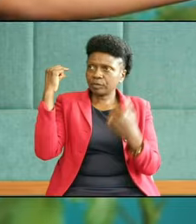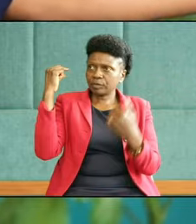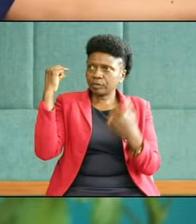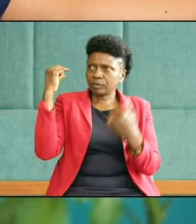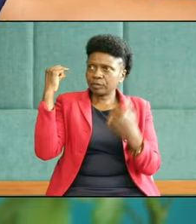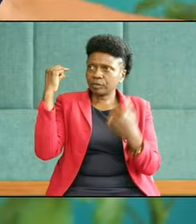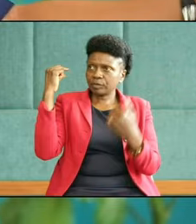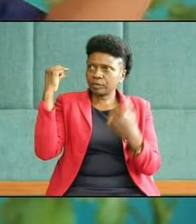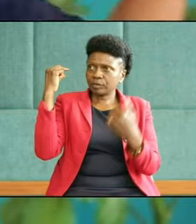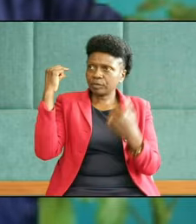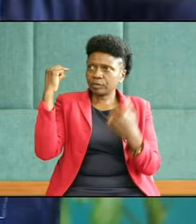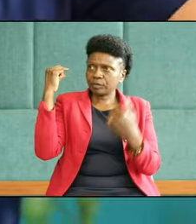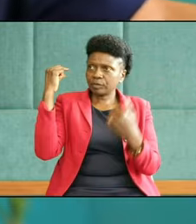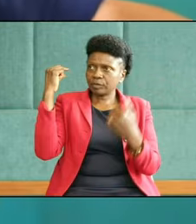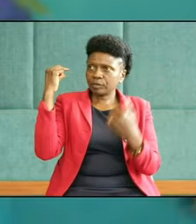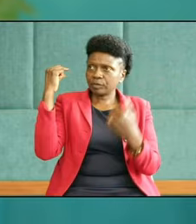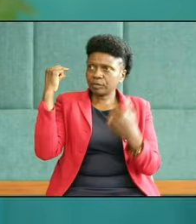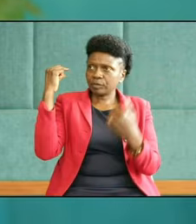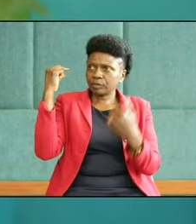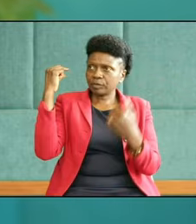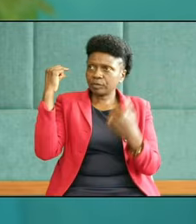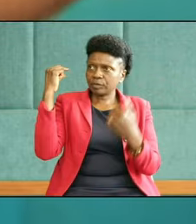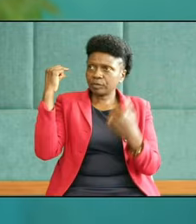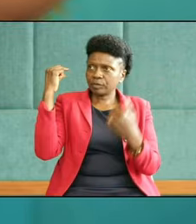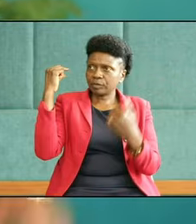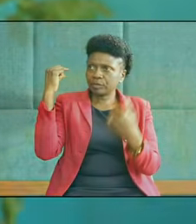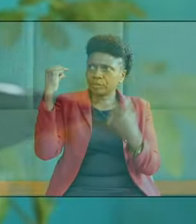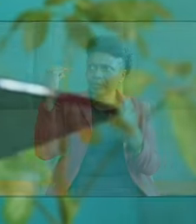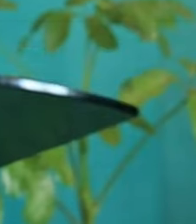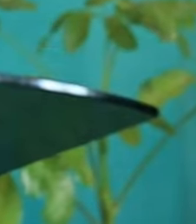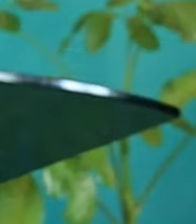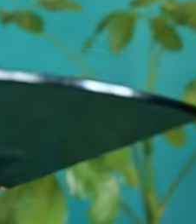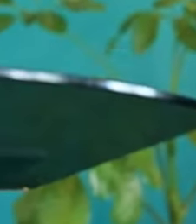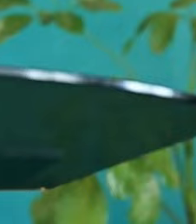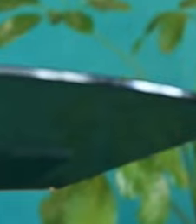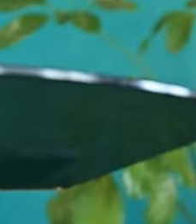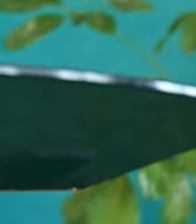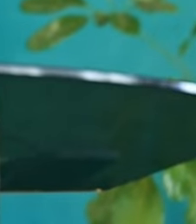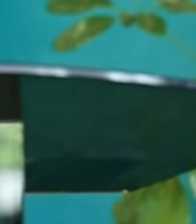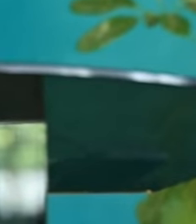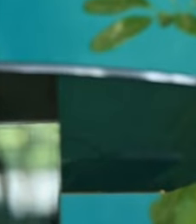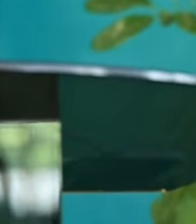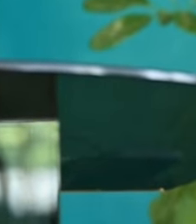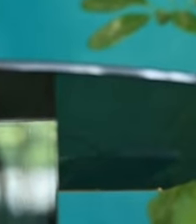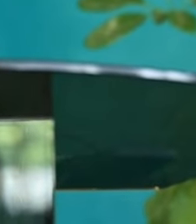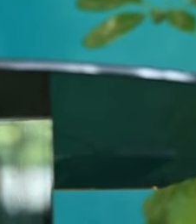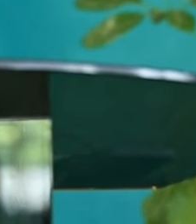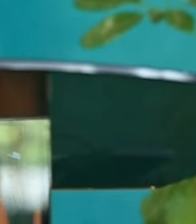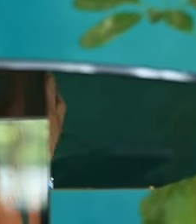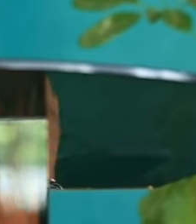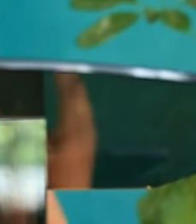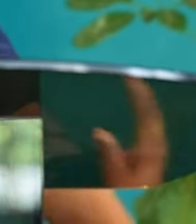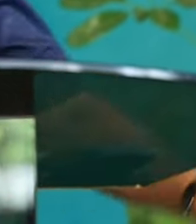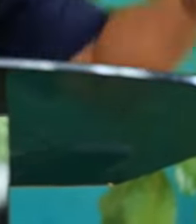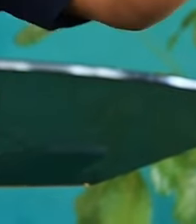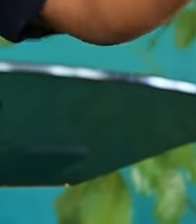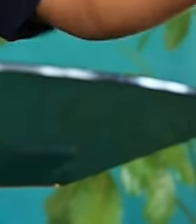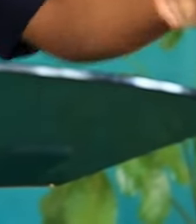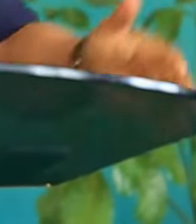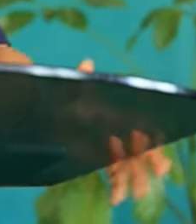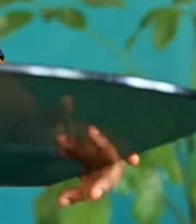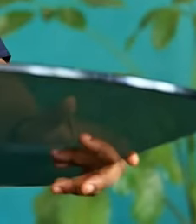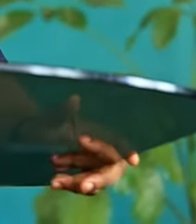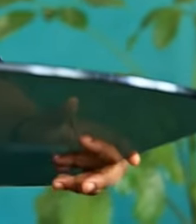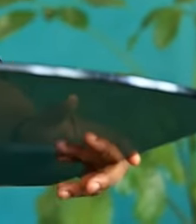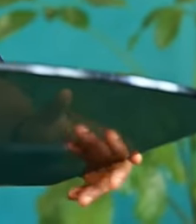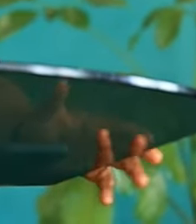We are comfortable. Our classmates are getting lost. We are okay. Our workmates are getting lost. We are okay. And I asked